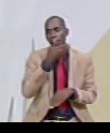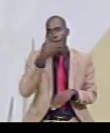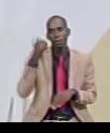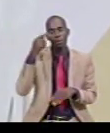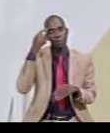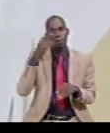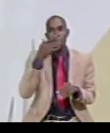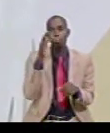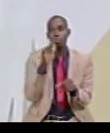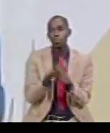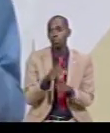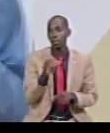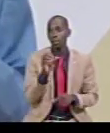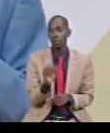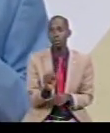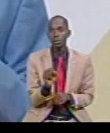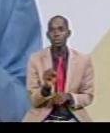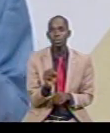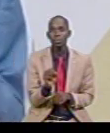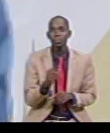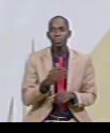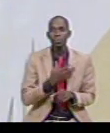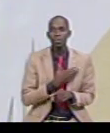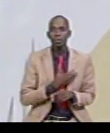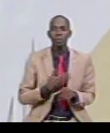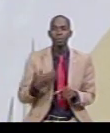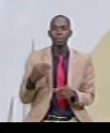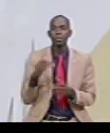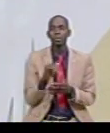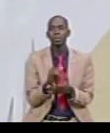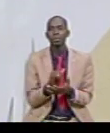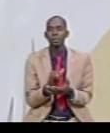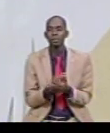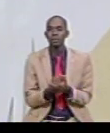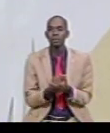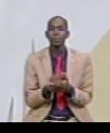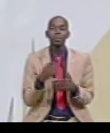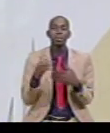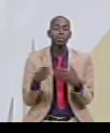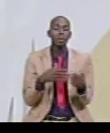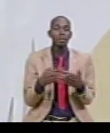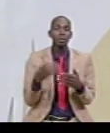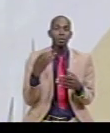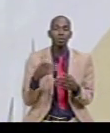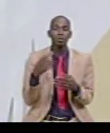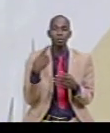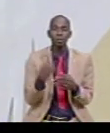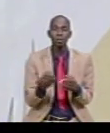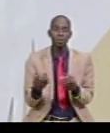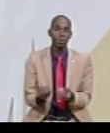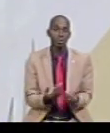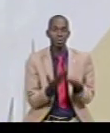we want to be specific now about the issue of the scapegoat. Apart from the